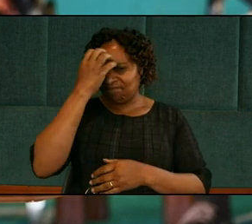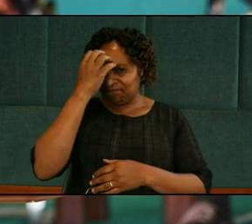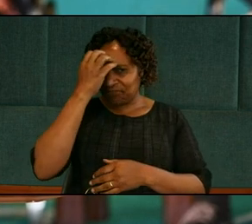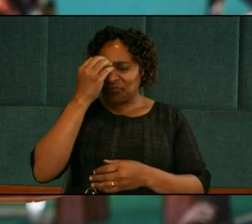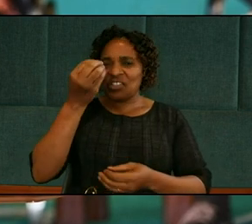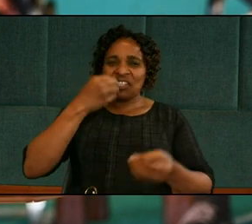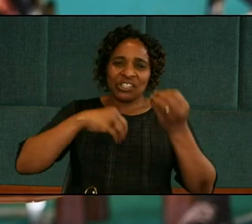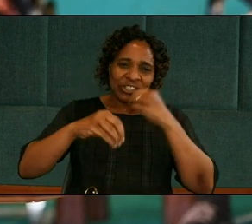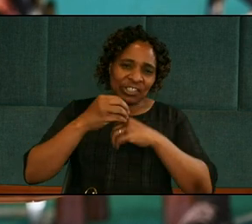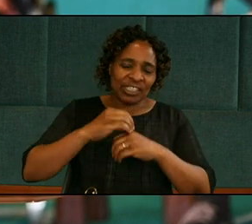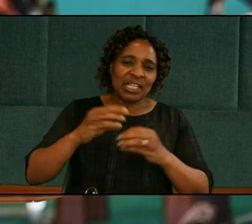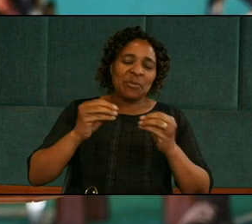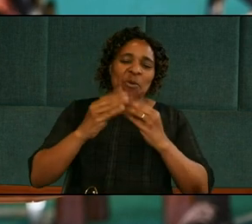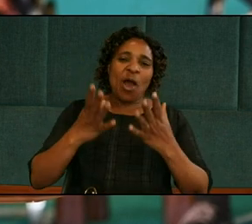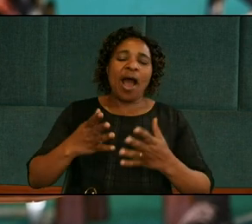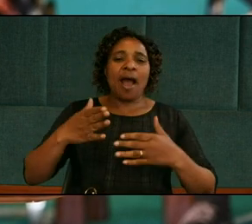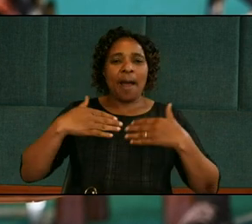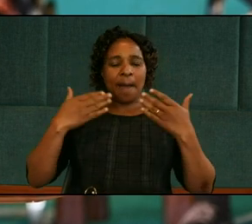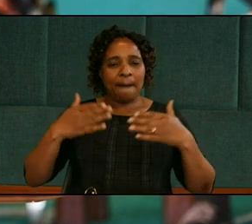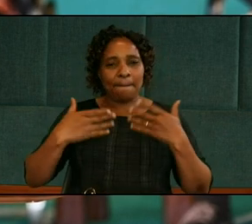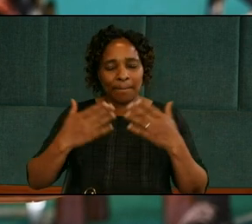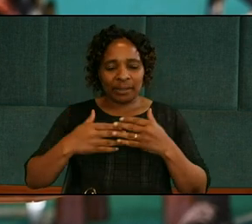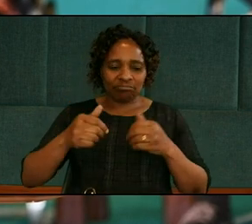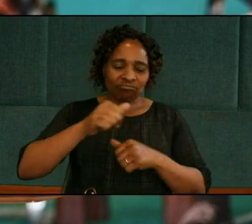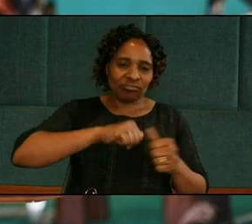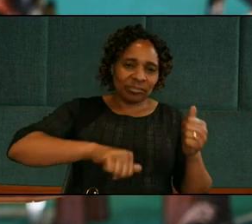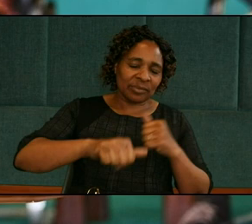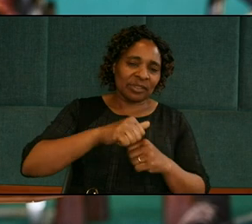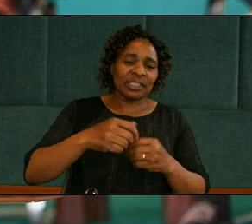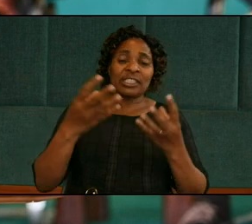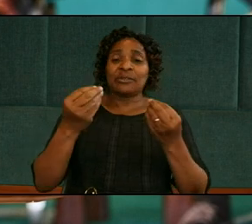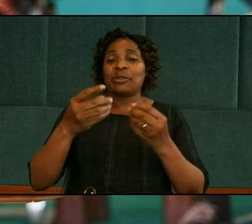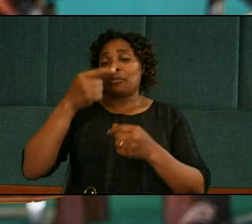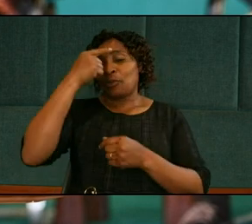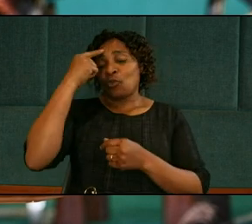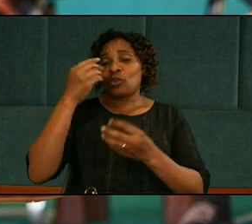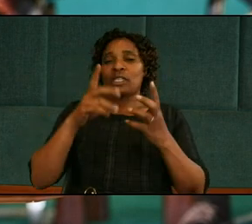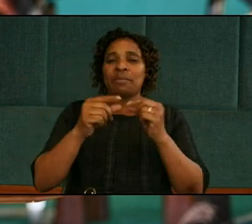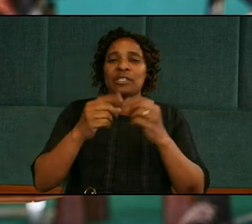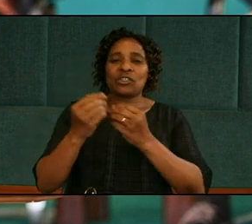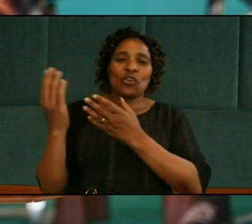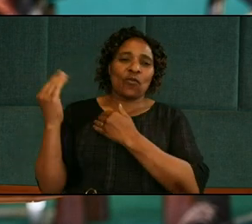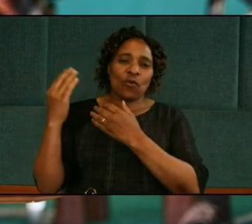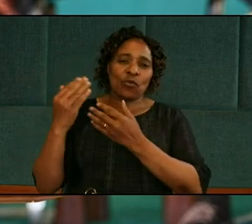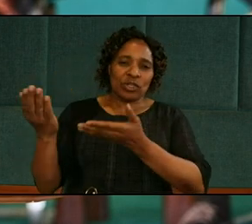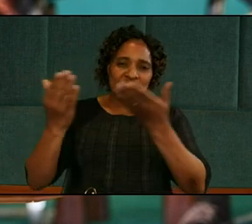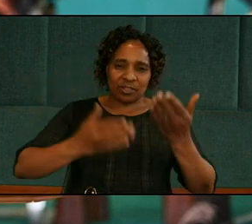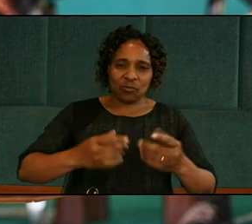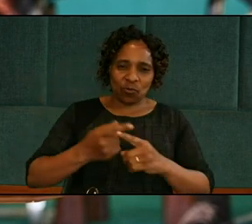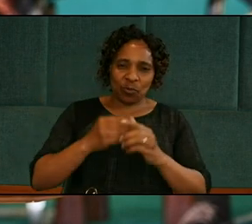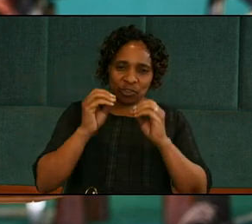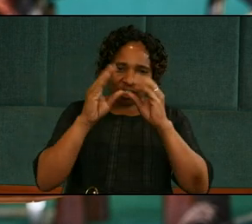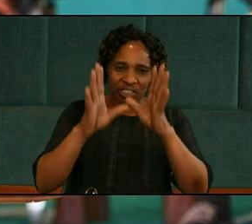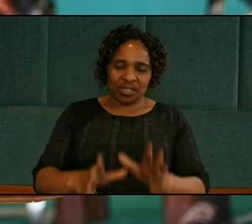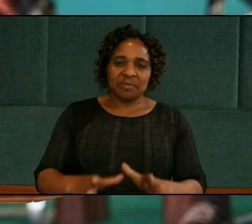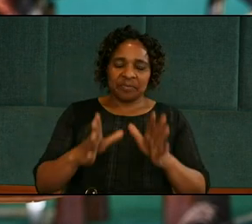She became more pleasant to be around simply because of this message of hope that she had received from her teacher.